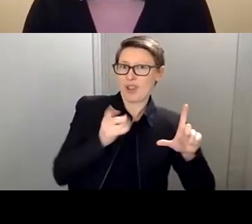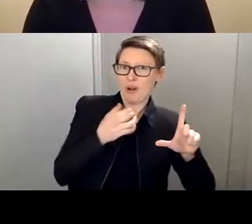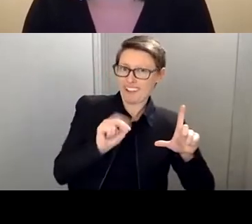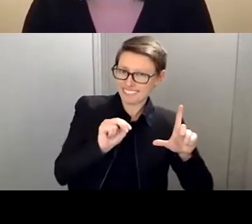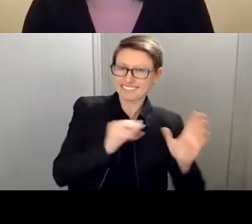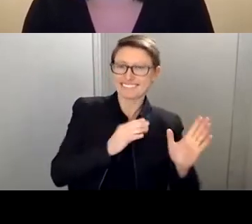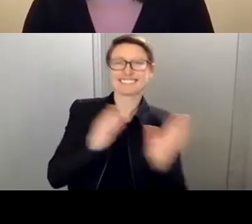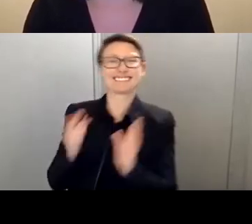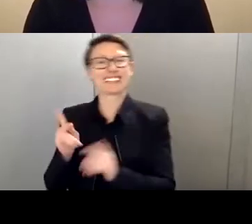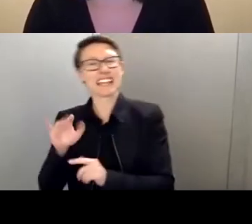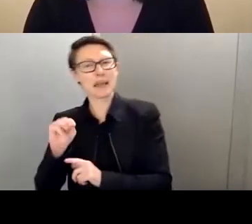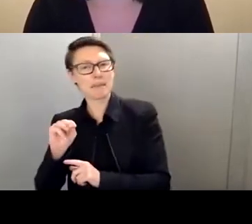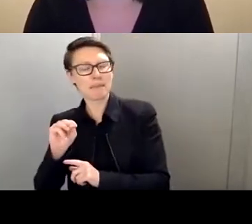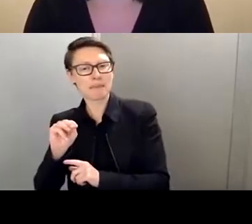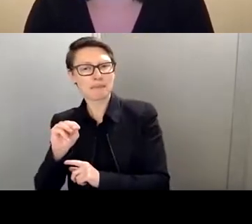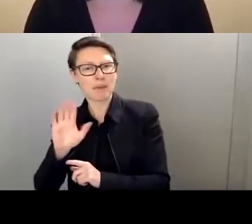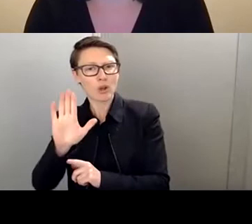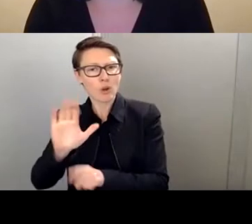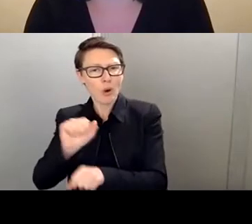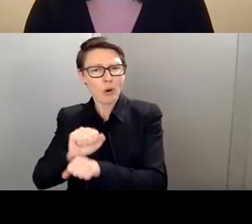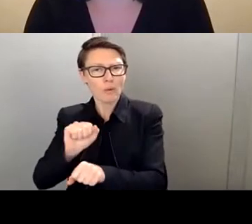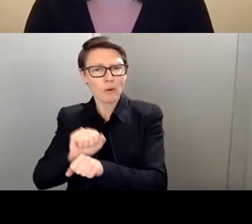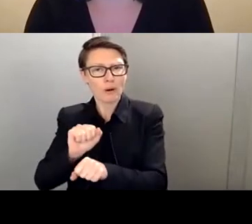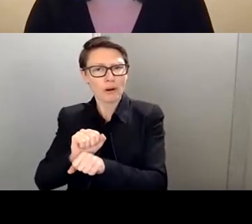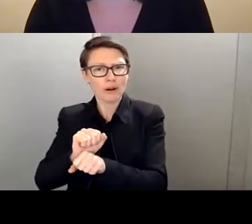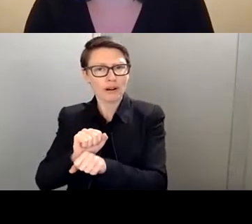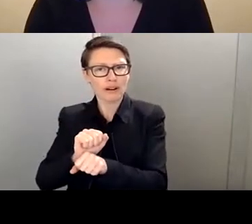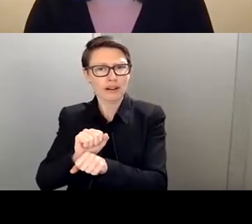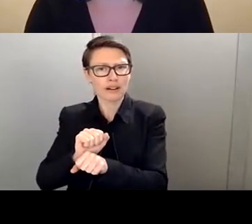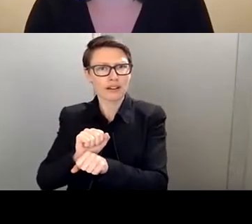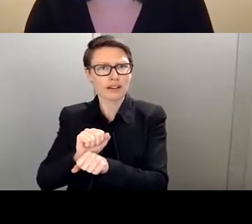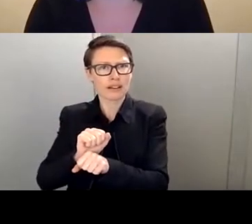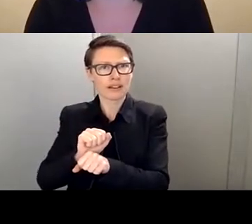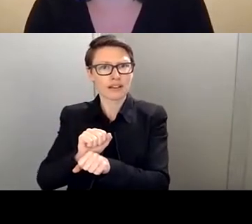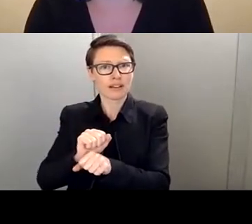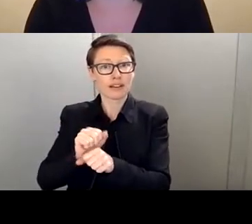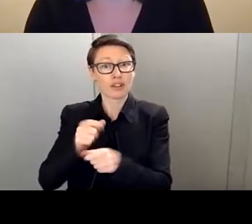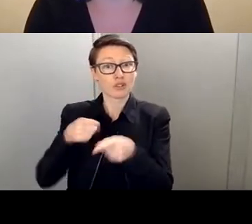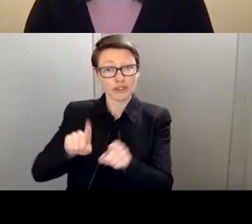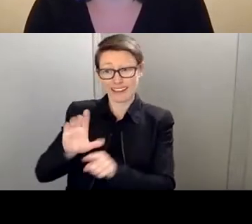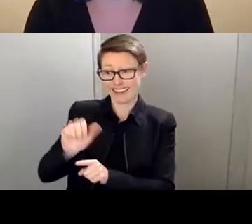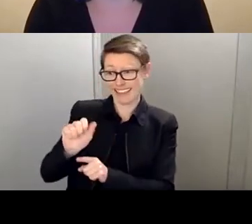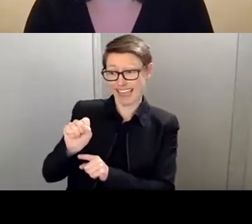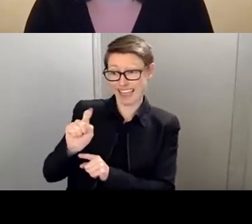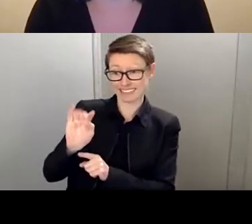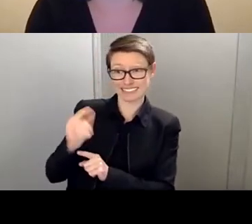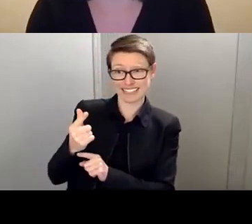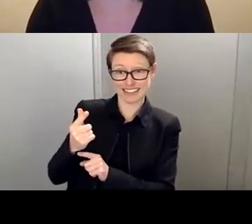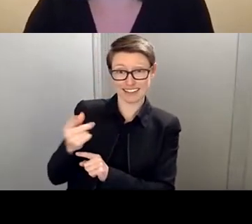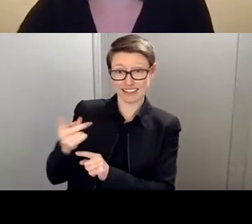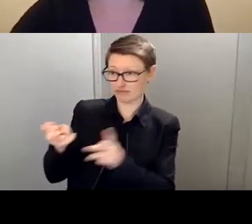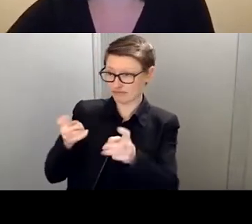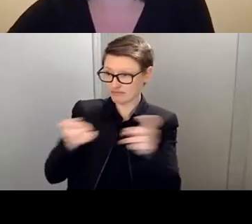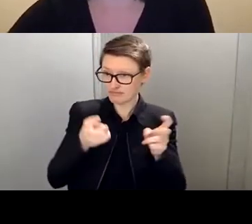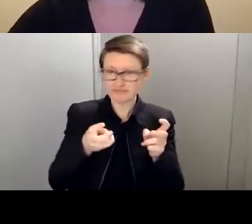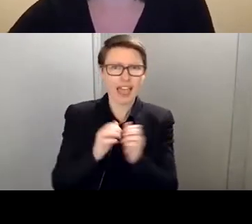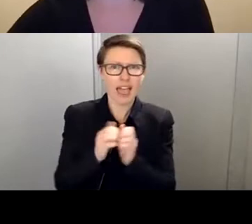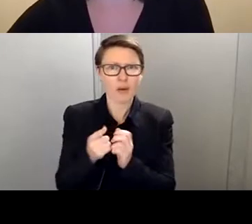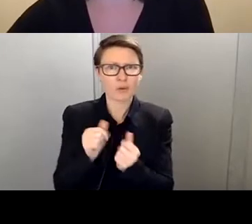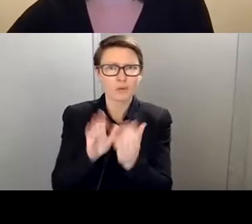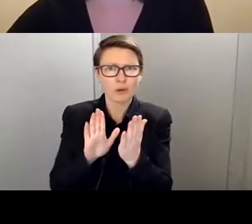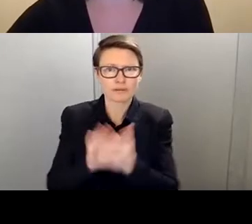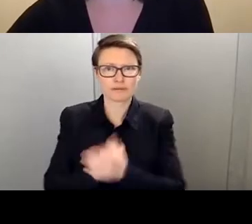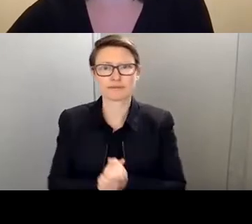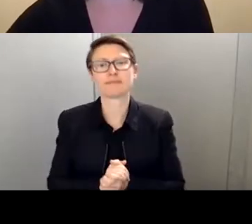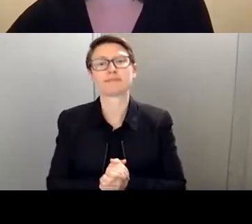of how do you approach your work in this space in casting? Right. So we like to, as much